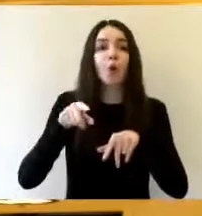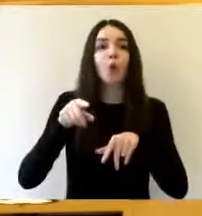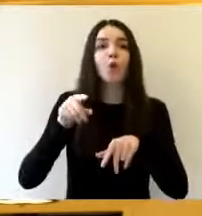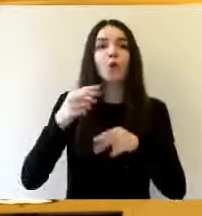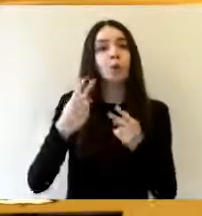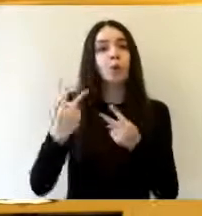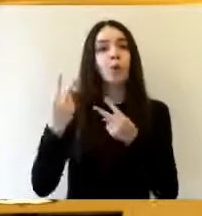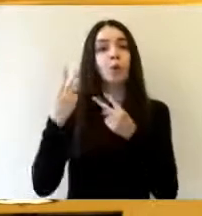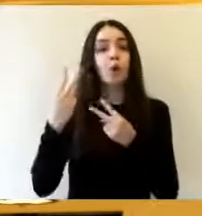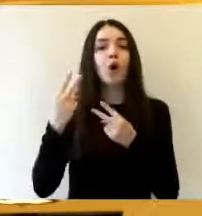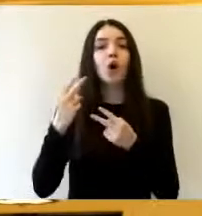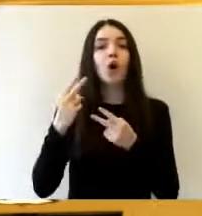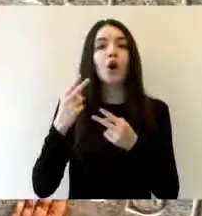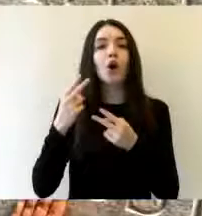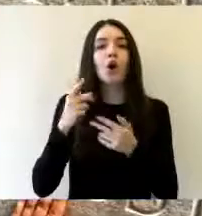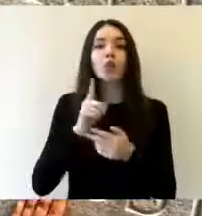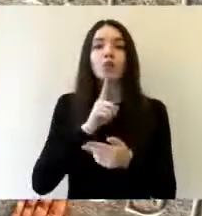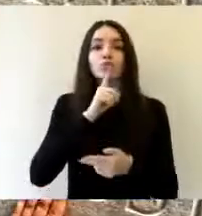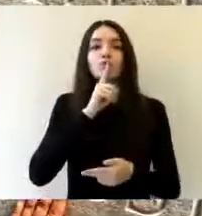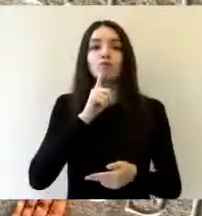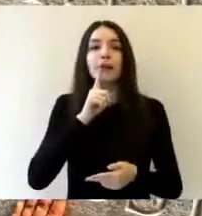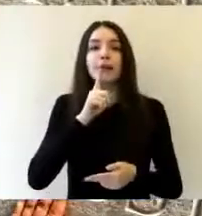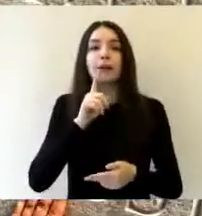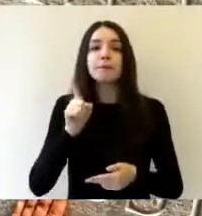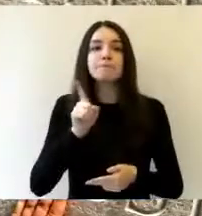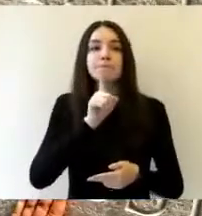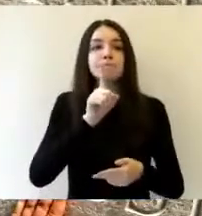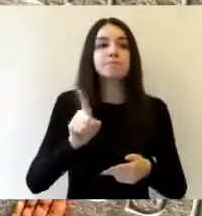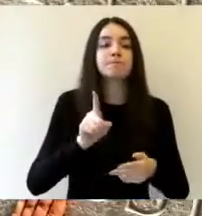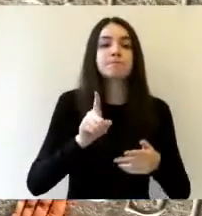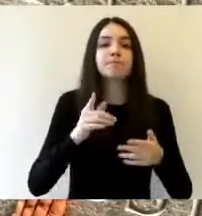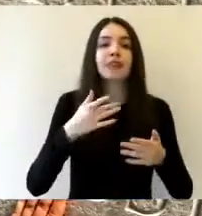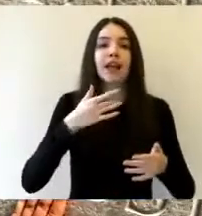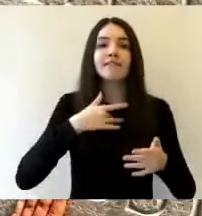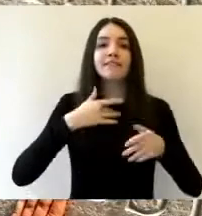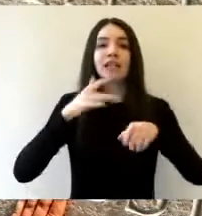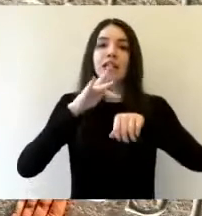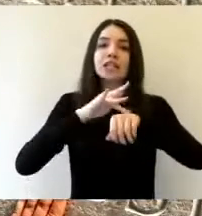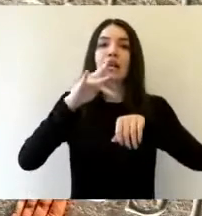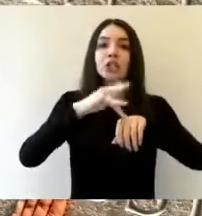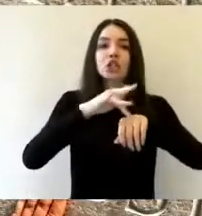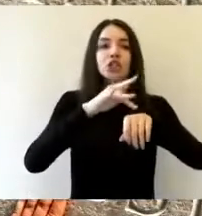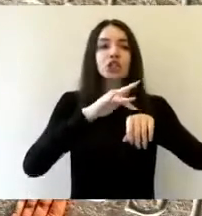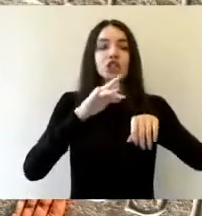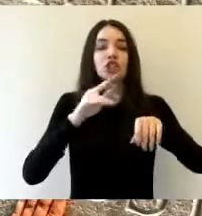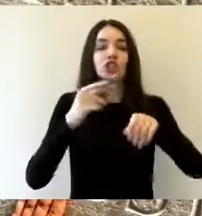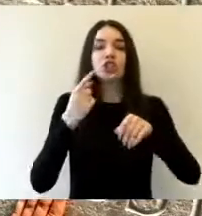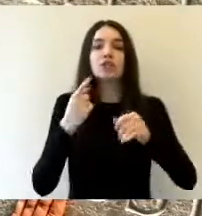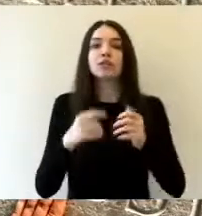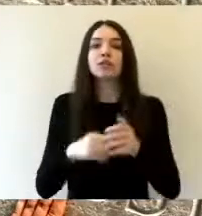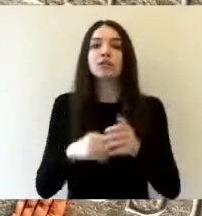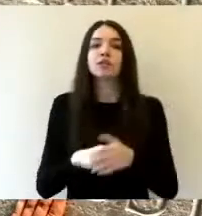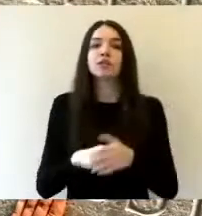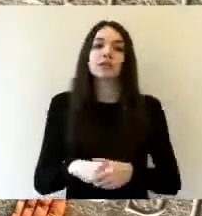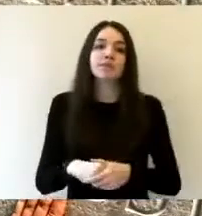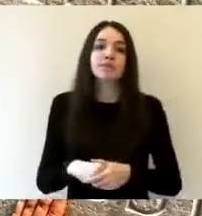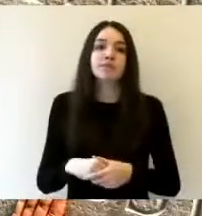close, put your fingers in the inscriptions, feel that somebody's hands did that same thing once. Maybe somebody's son did that thing